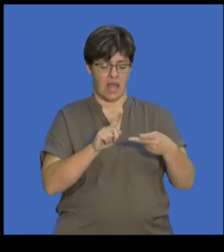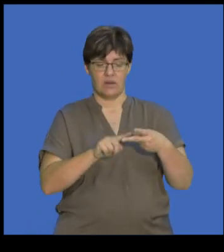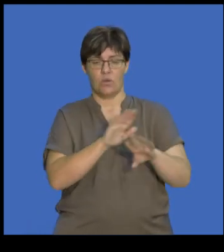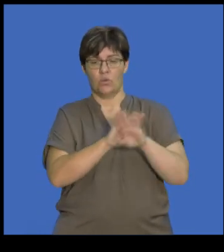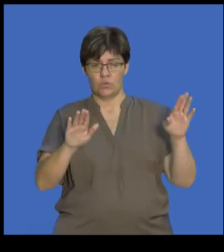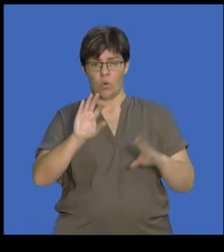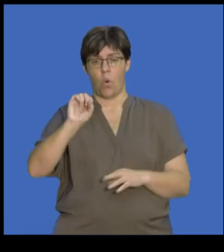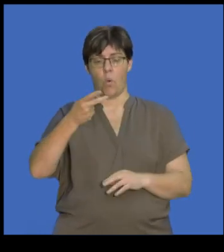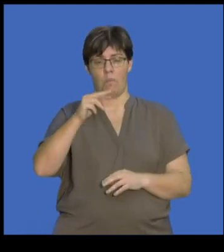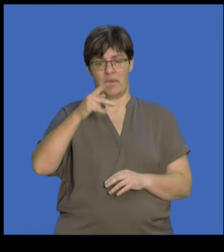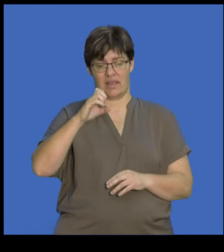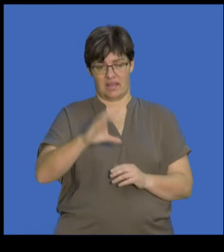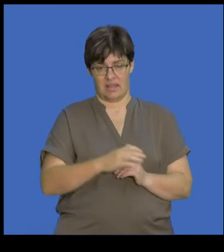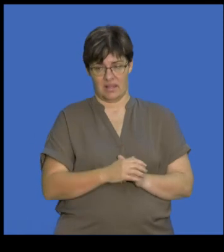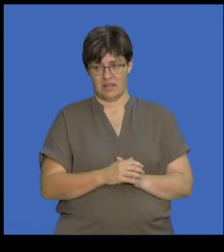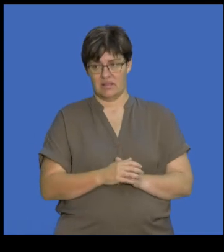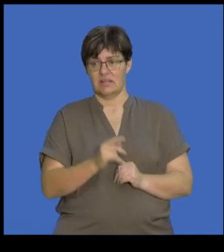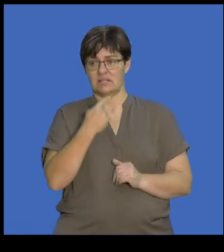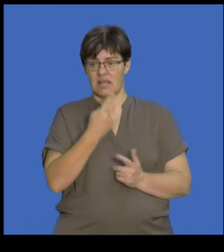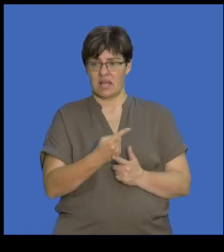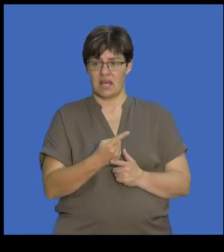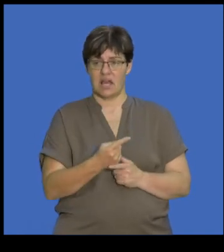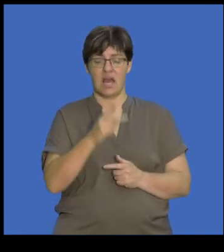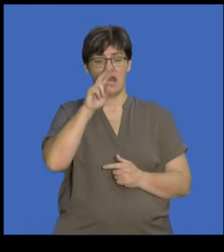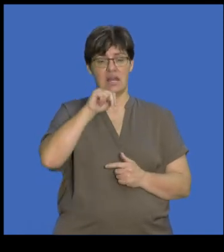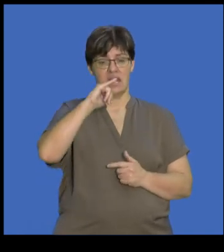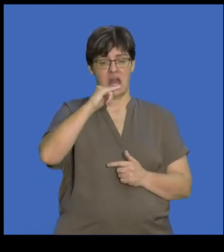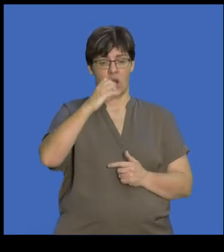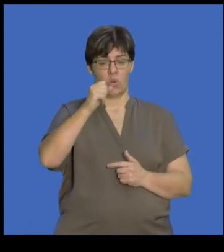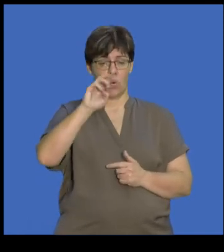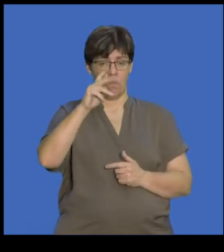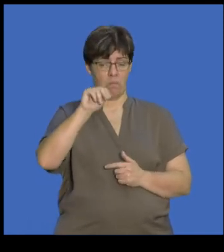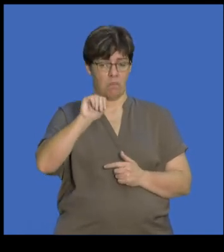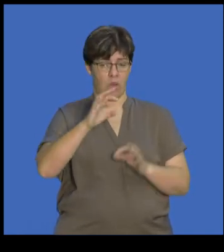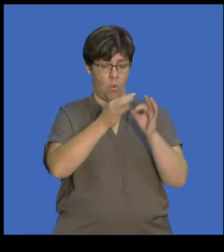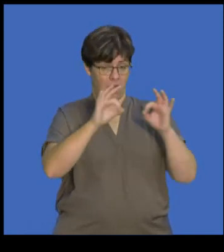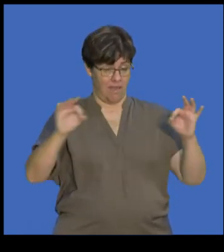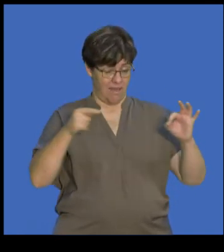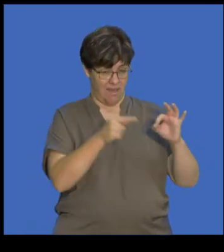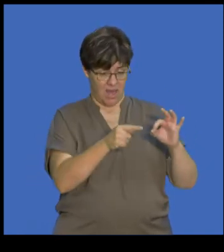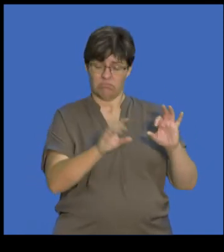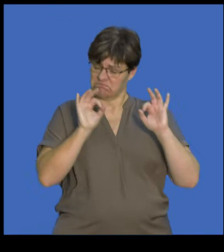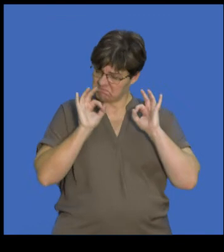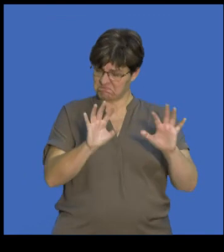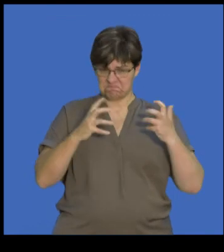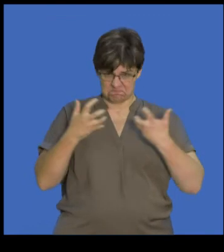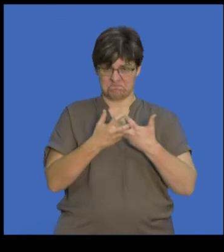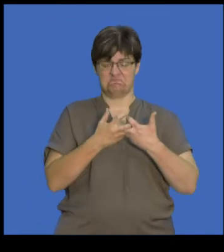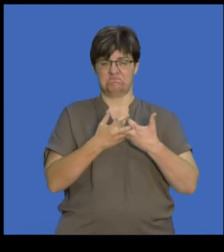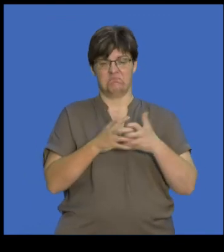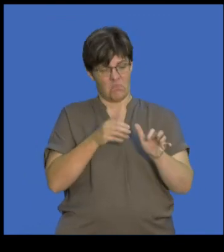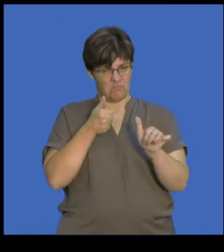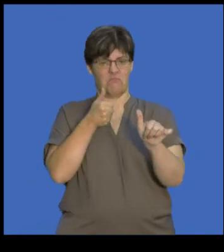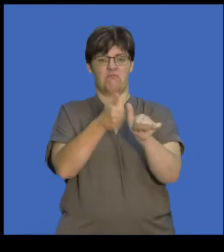conductors. So we'd say that a nichrome wire is a perfect example of an ohmic